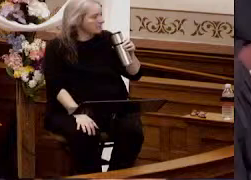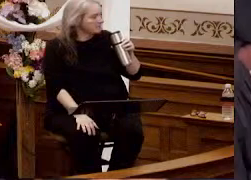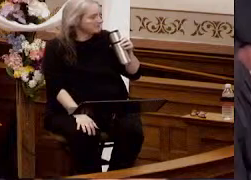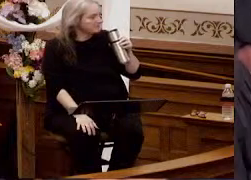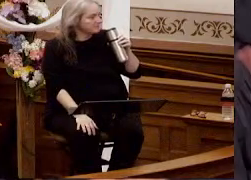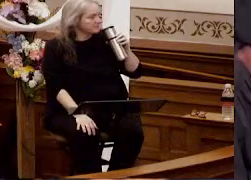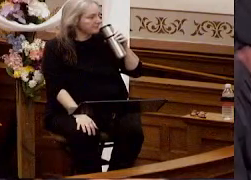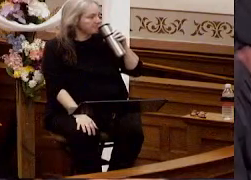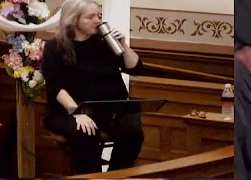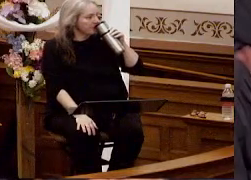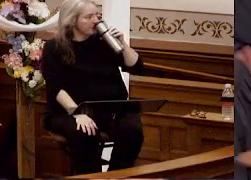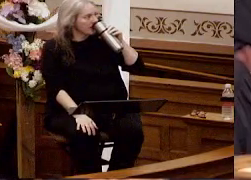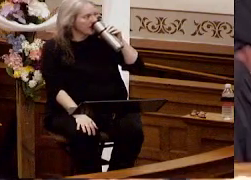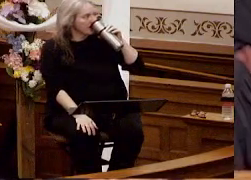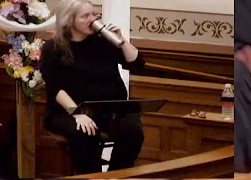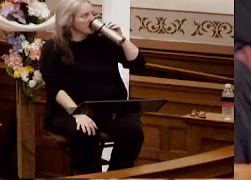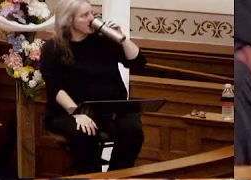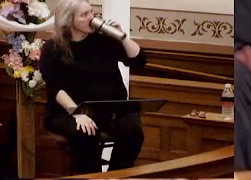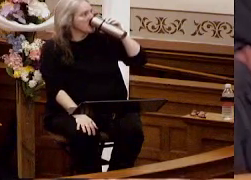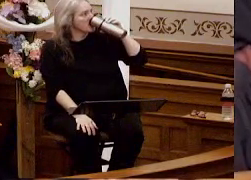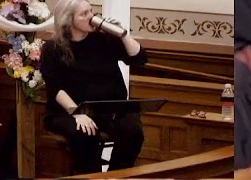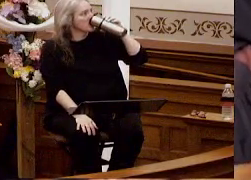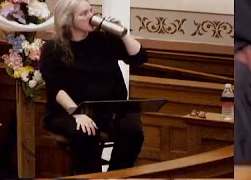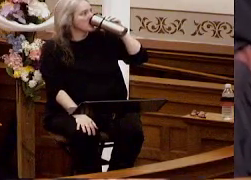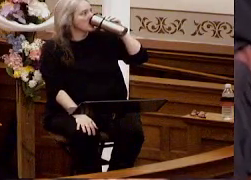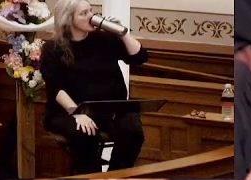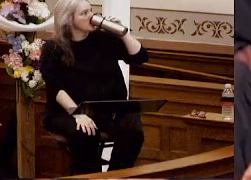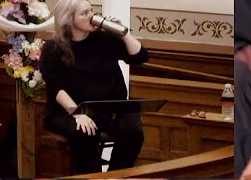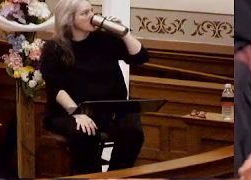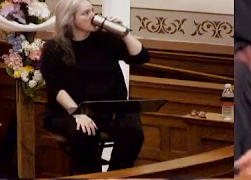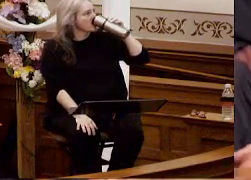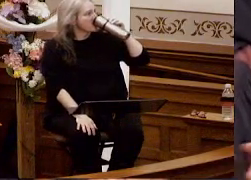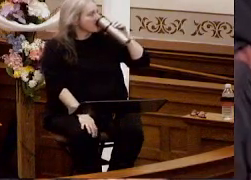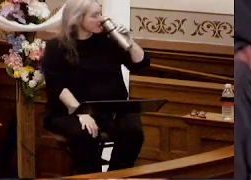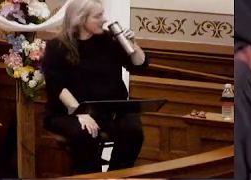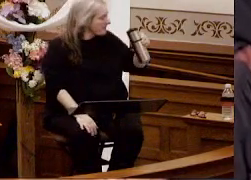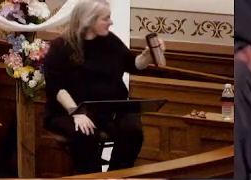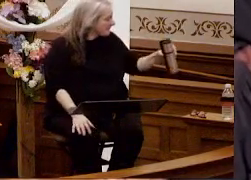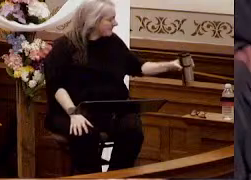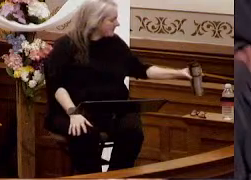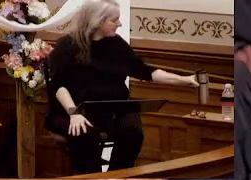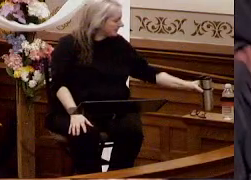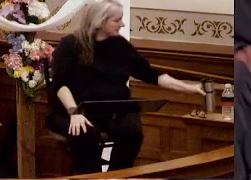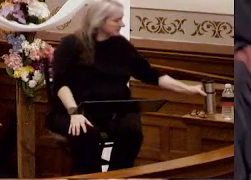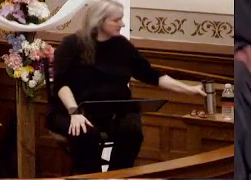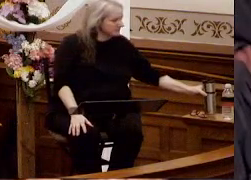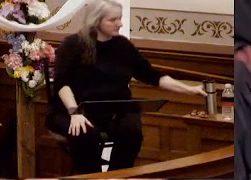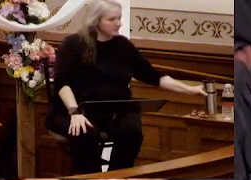Thank you.